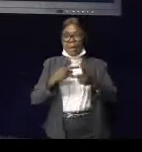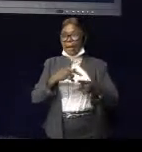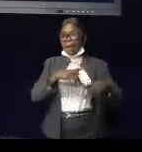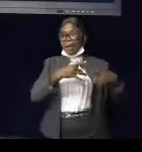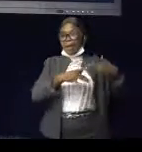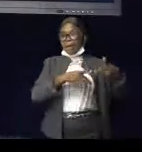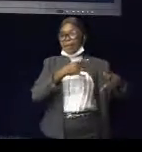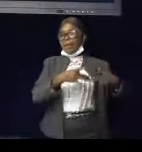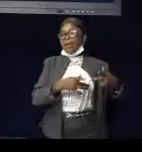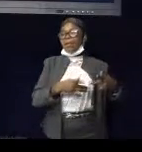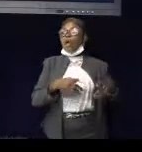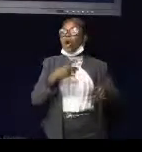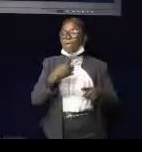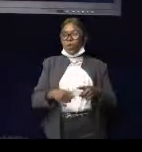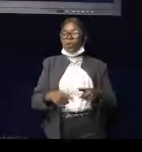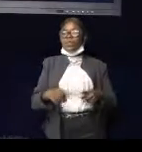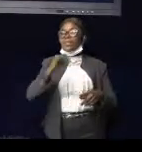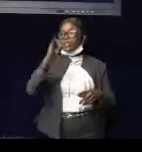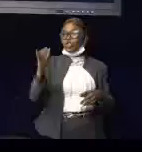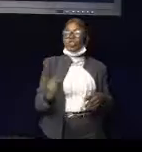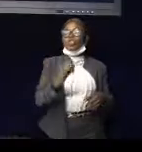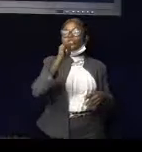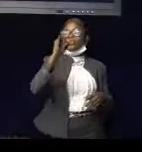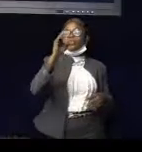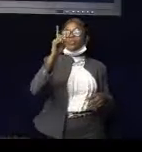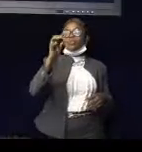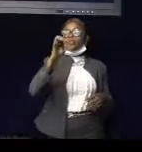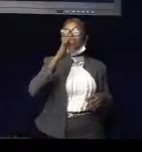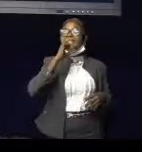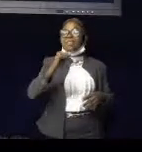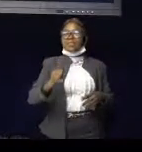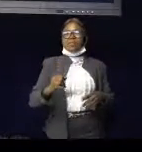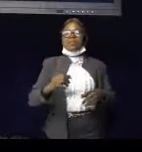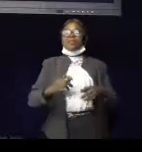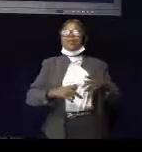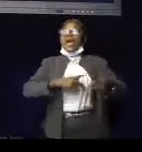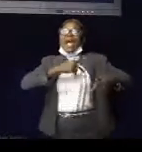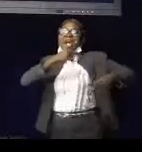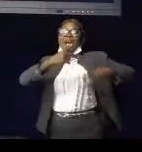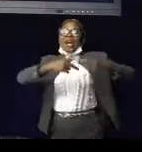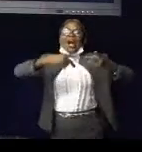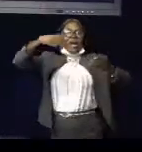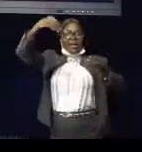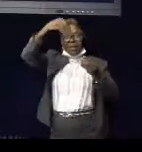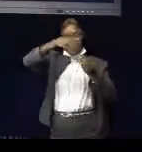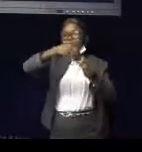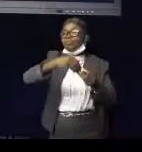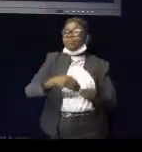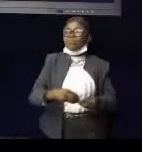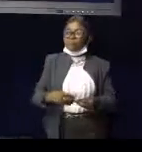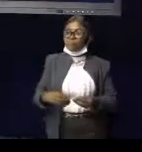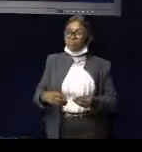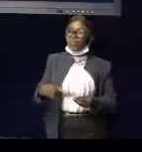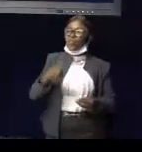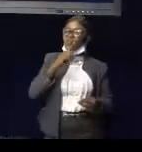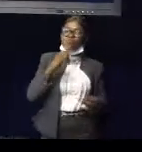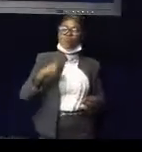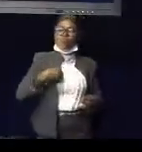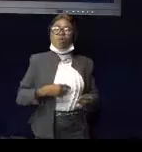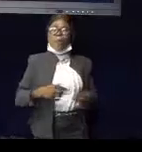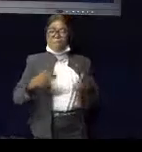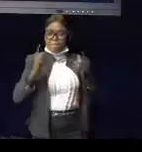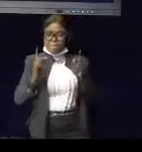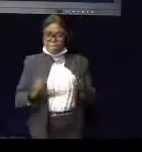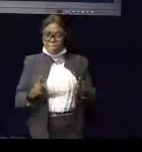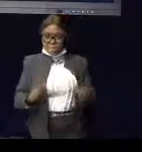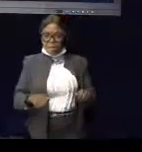kind, but Jide is kinder. At this level, we've been able to achieve the positive degree and the comparative